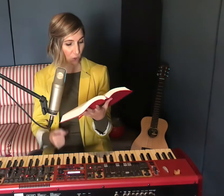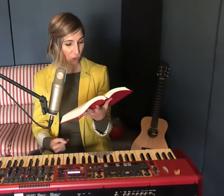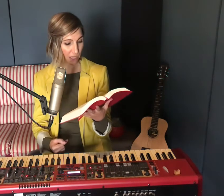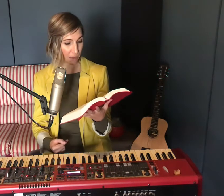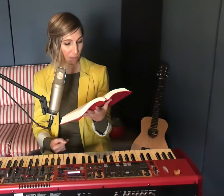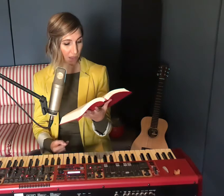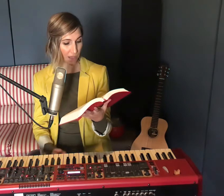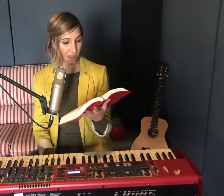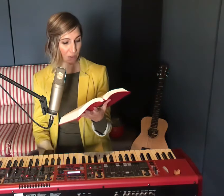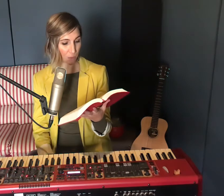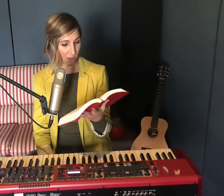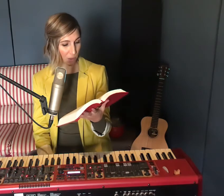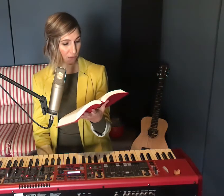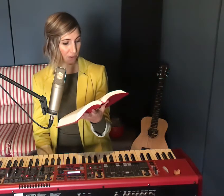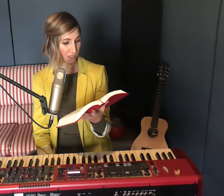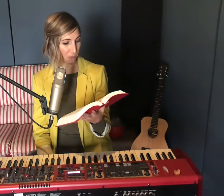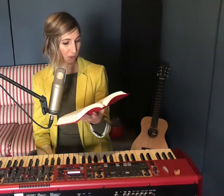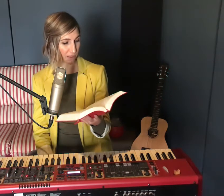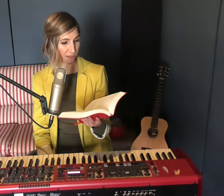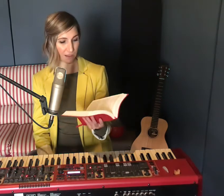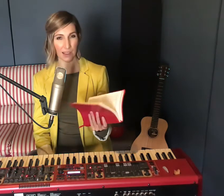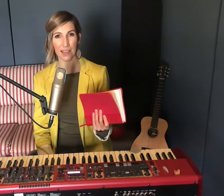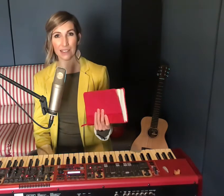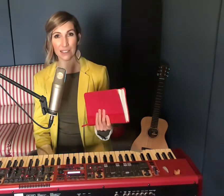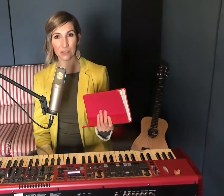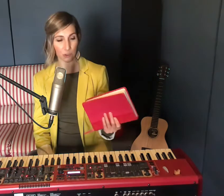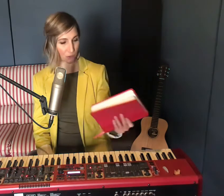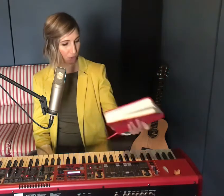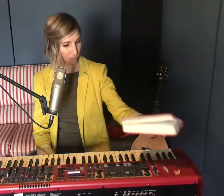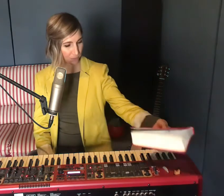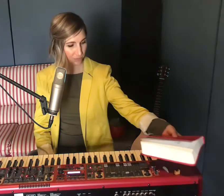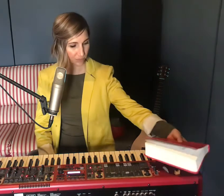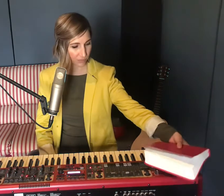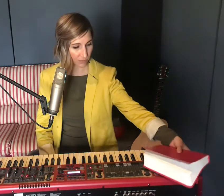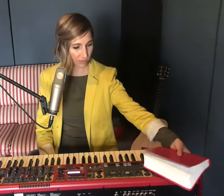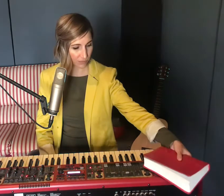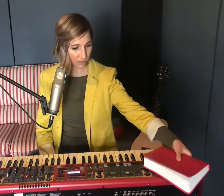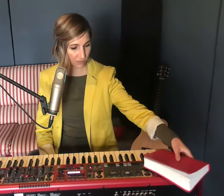and adore him in the realm of the spirit and in truth."